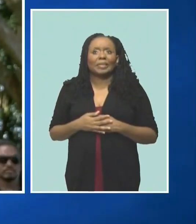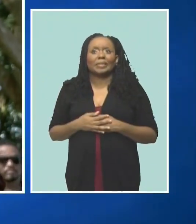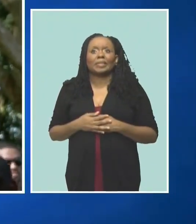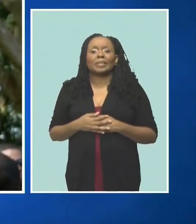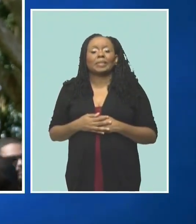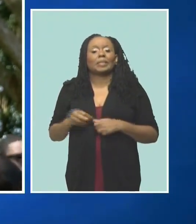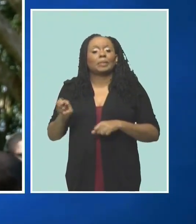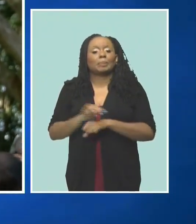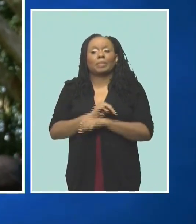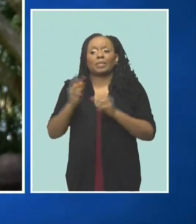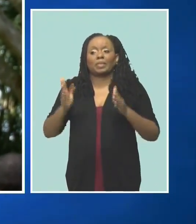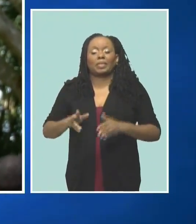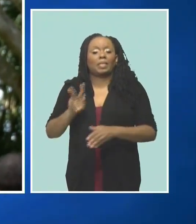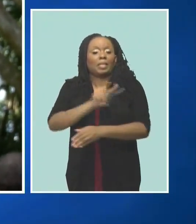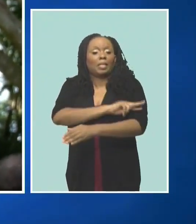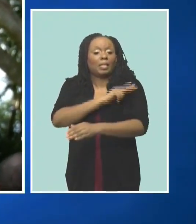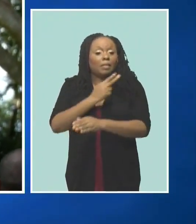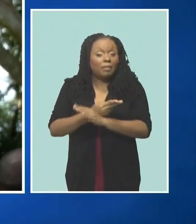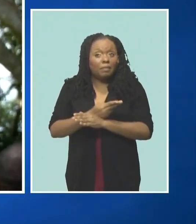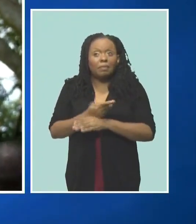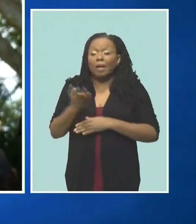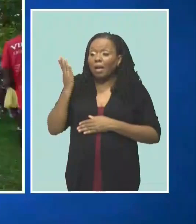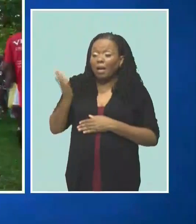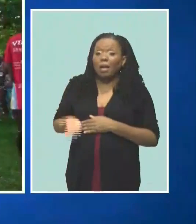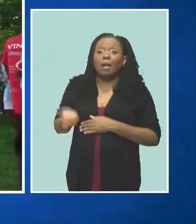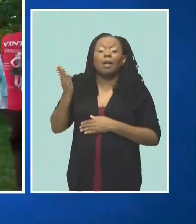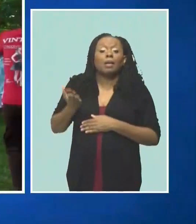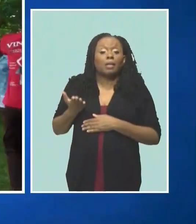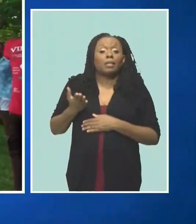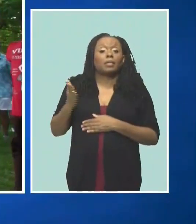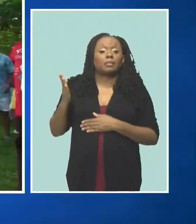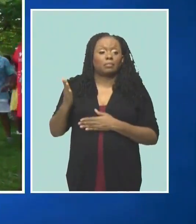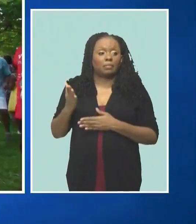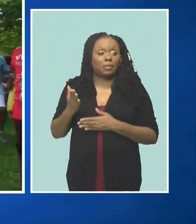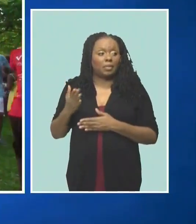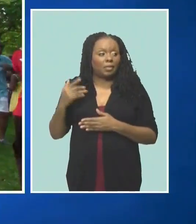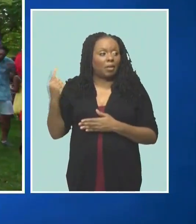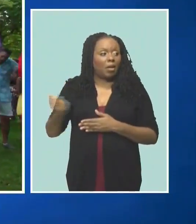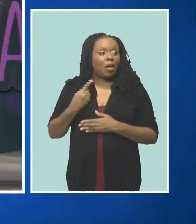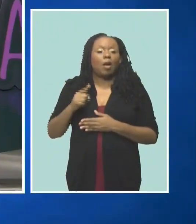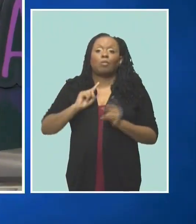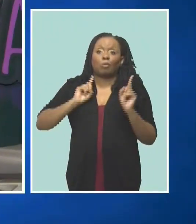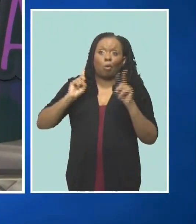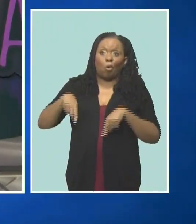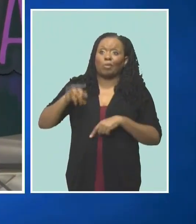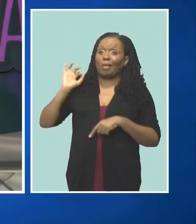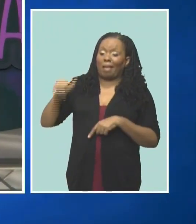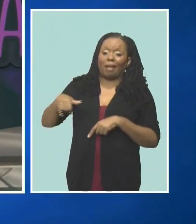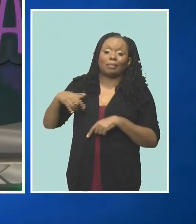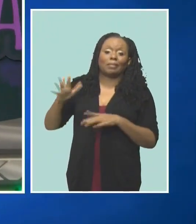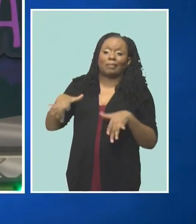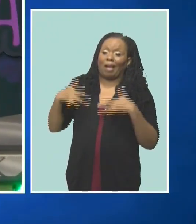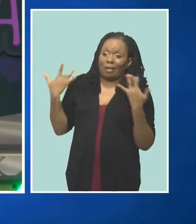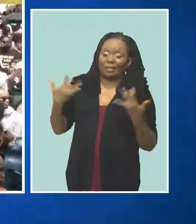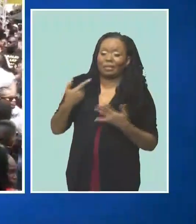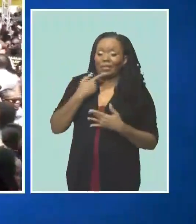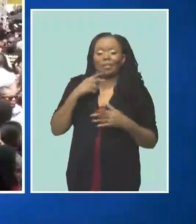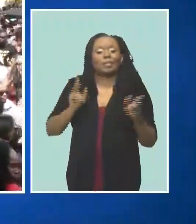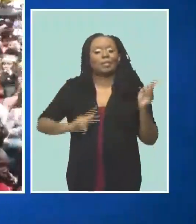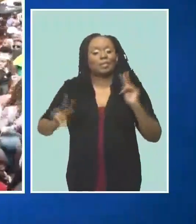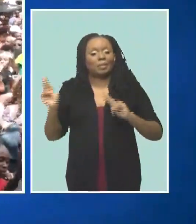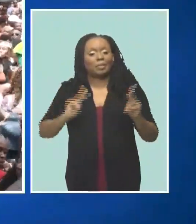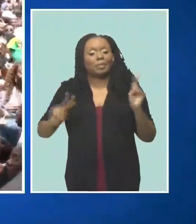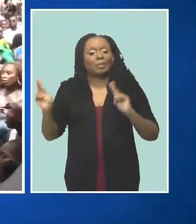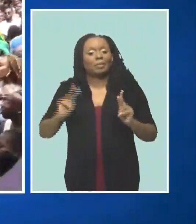of People Empowerment and Elder Affairs, Kirk Humphrey, a regular attendee to the event, says stakeholders at every